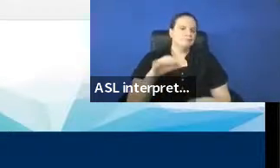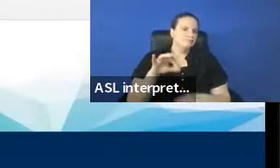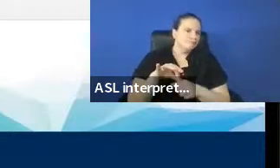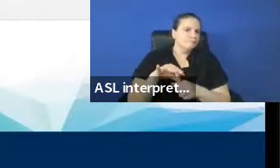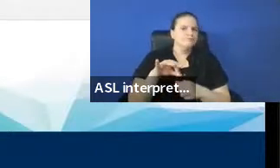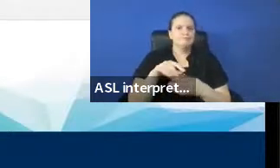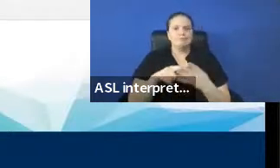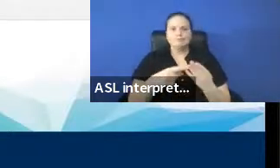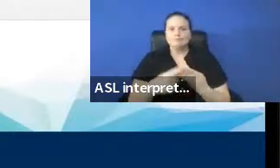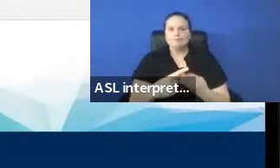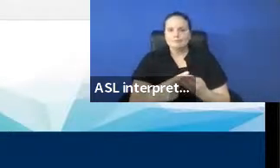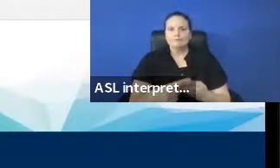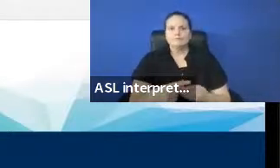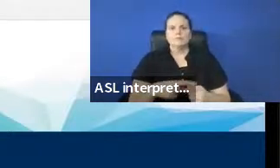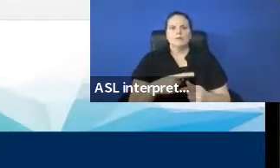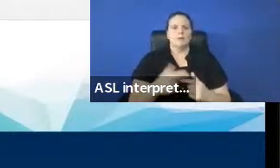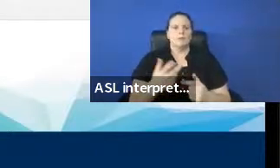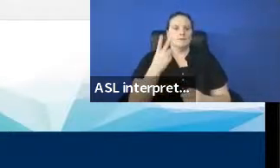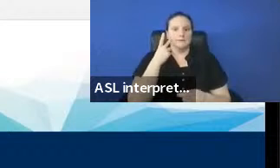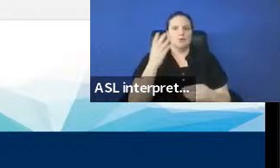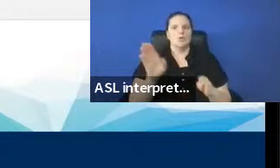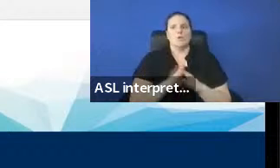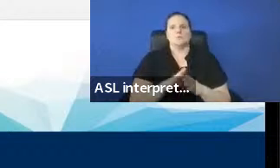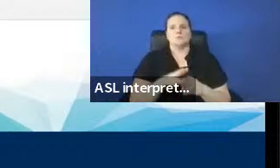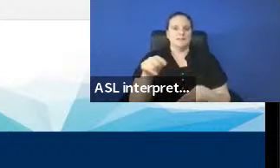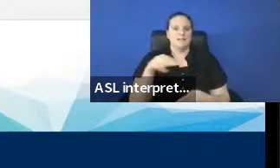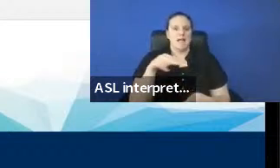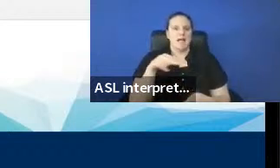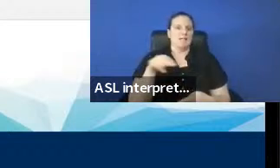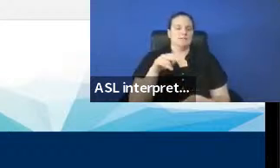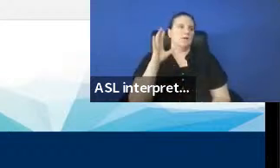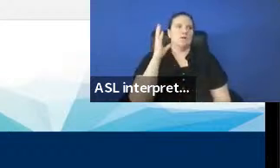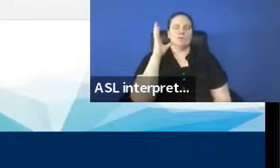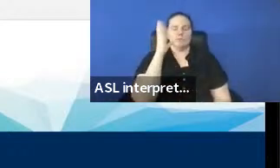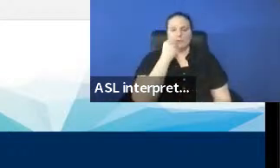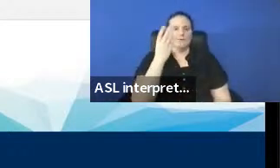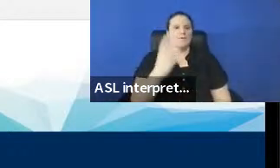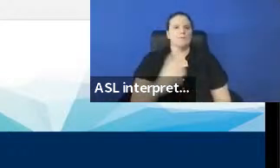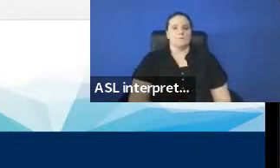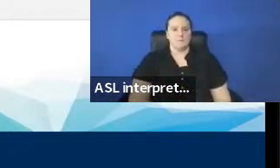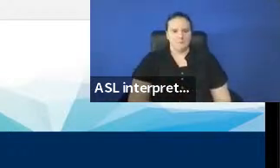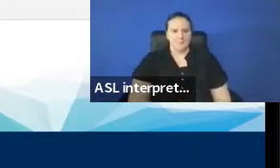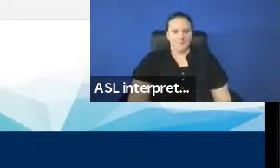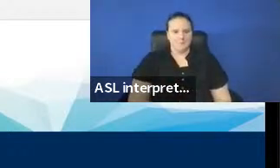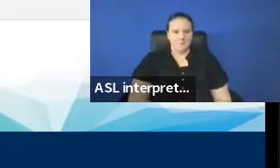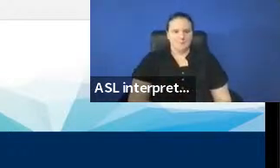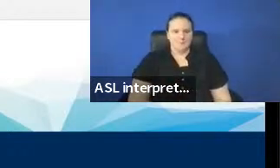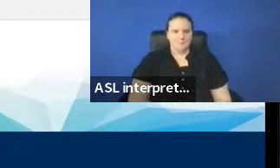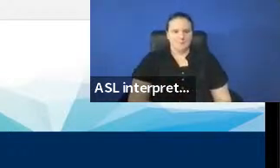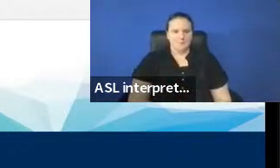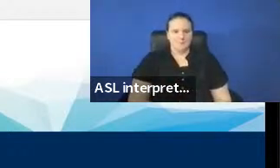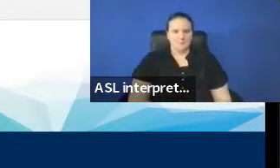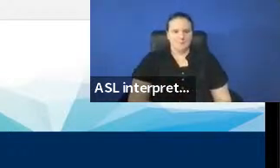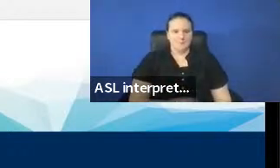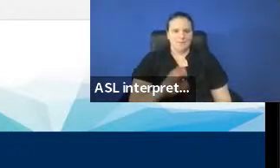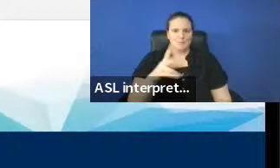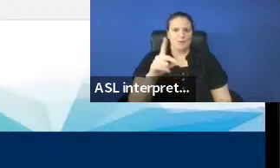discussion. And then wait till you see our closing dance number. It's fantastic. So Brad, take it